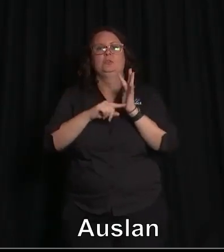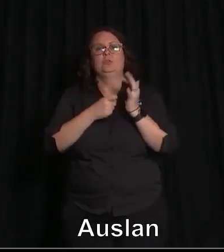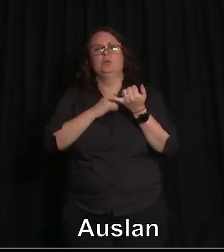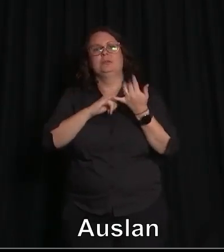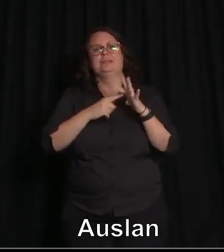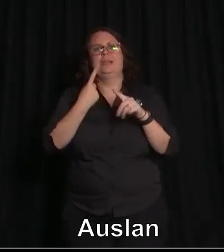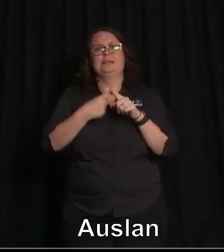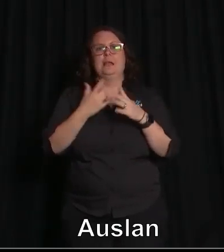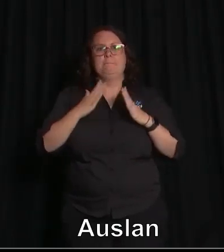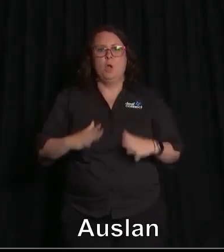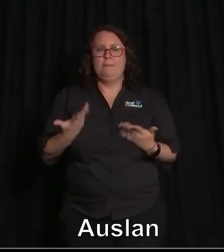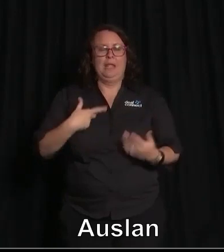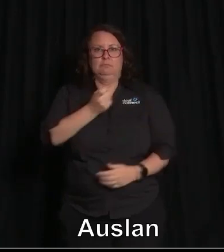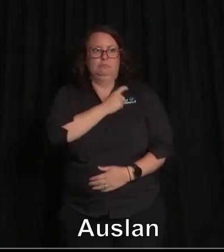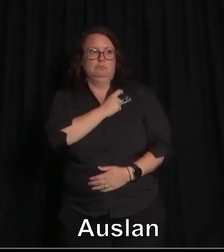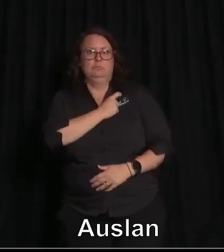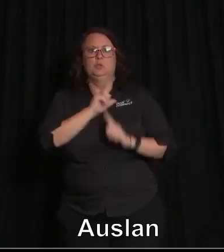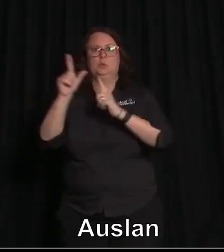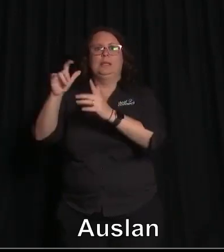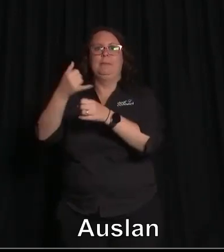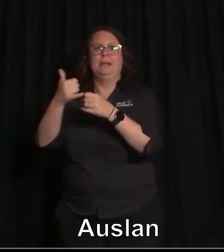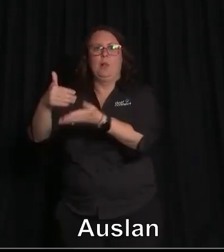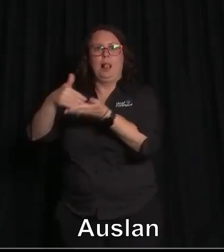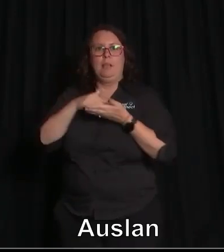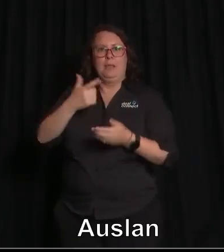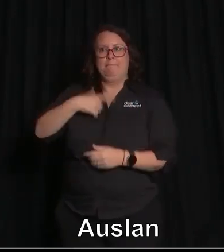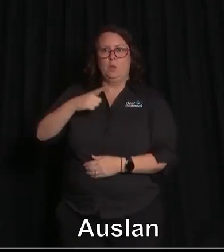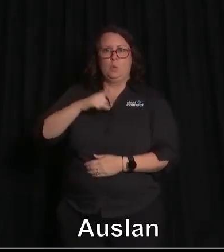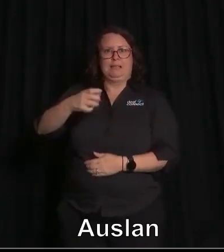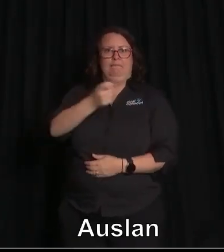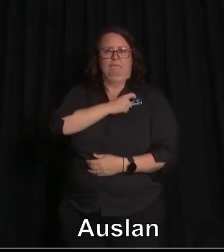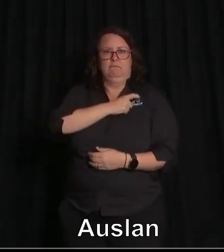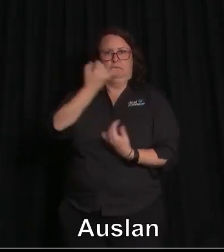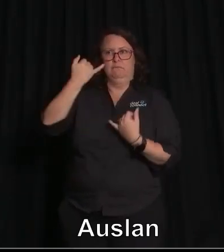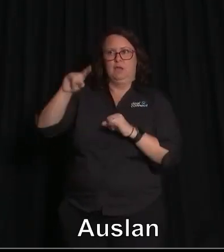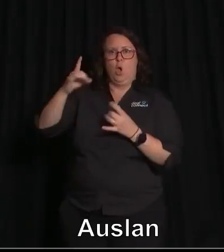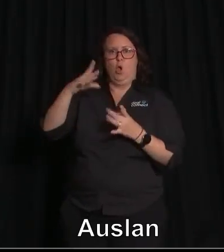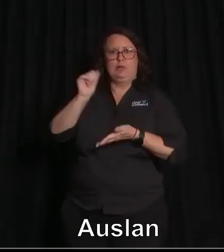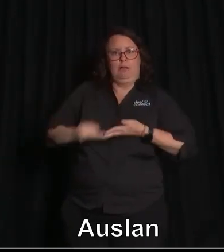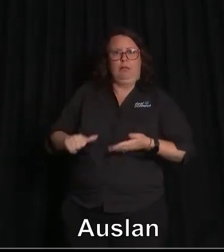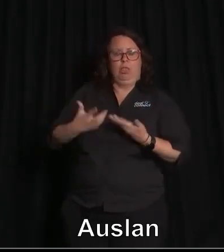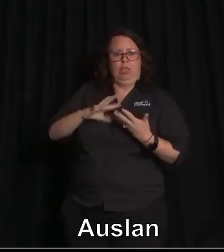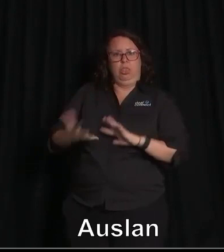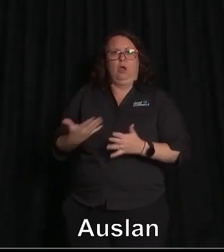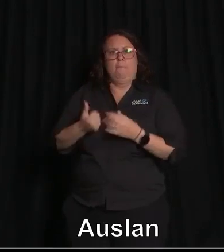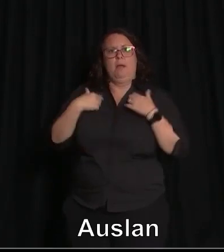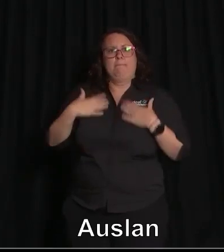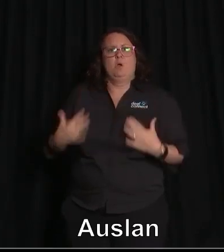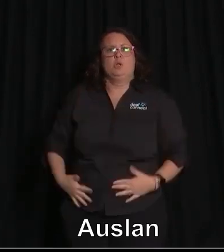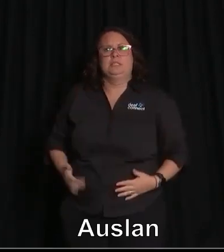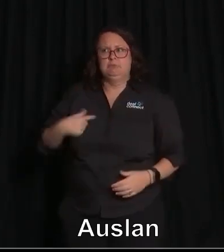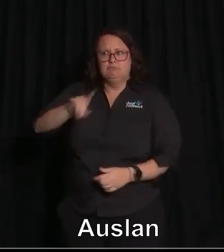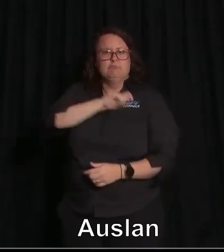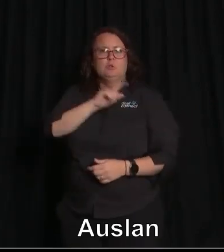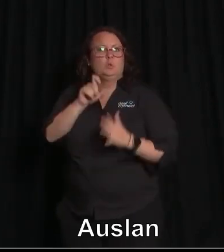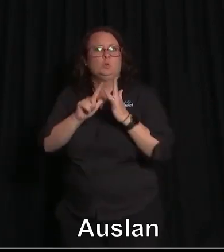seek medical help later in life because of distrust and fear of the medical profession, and that peer support and